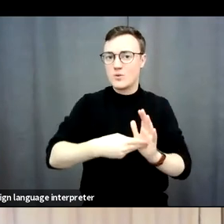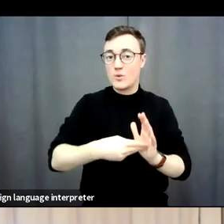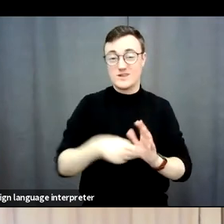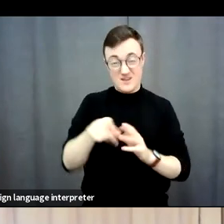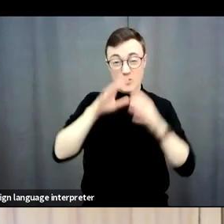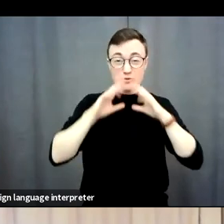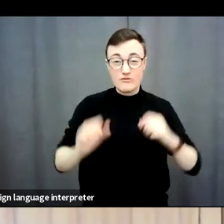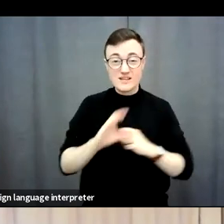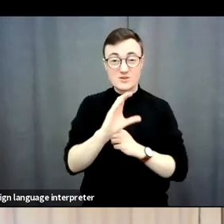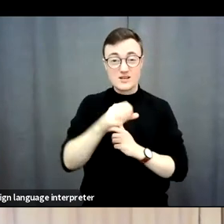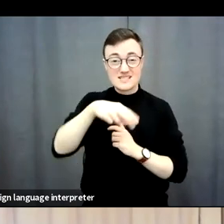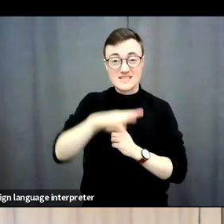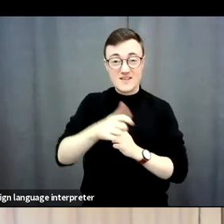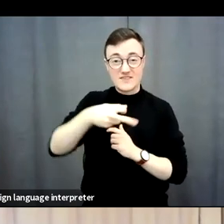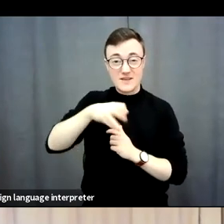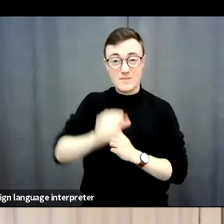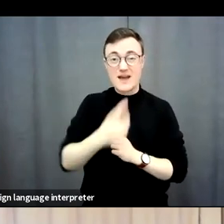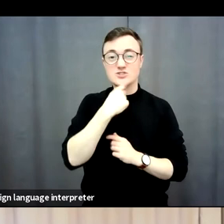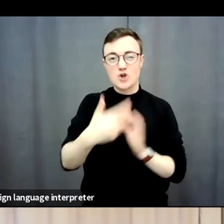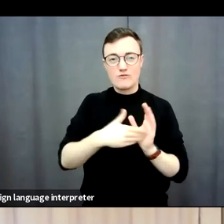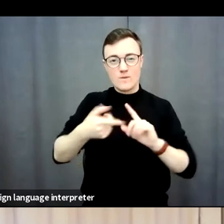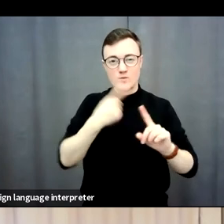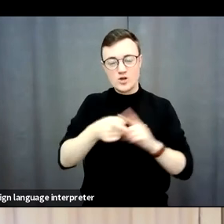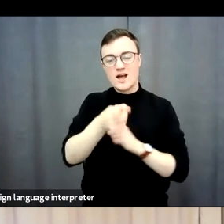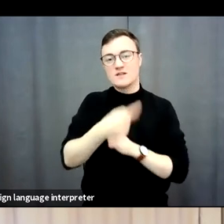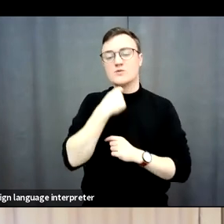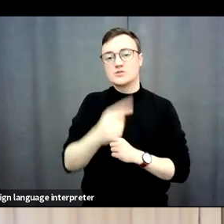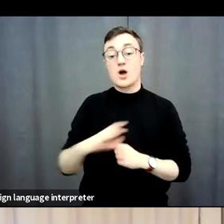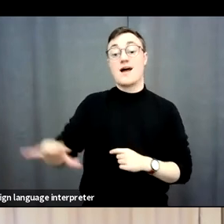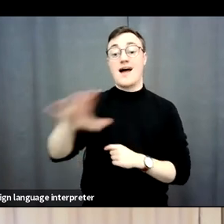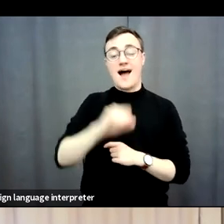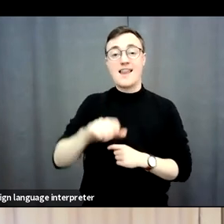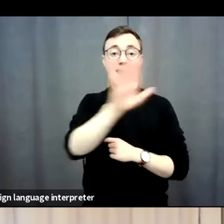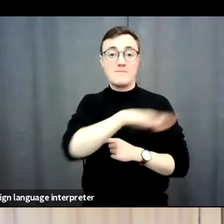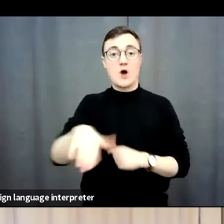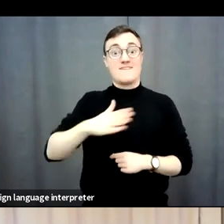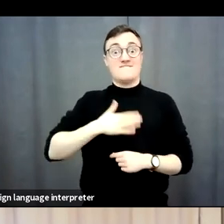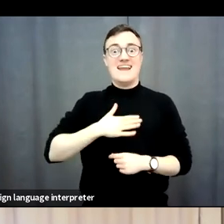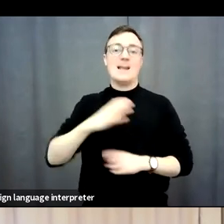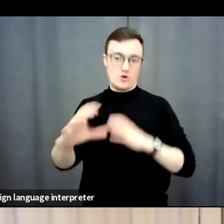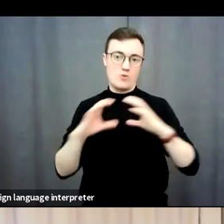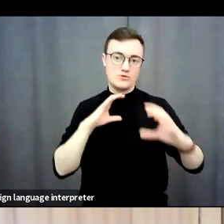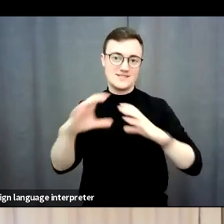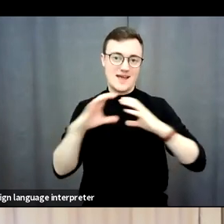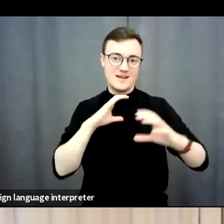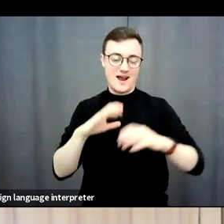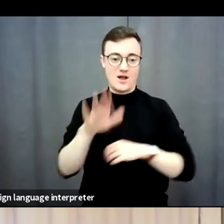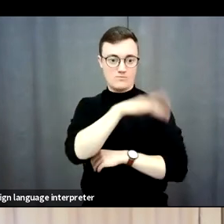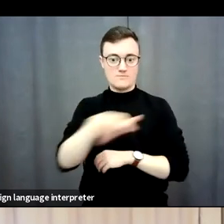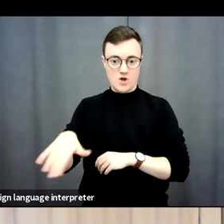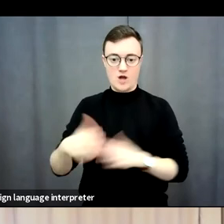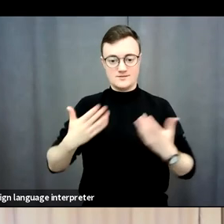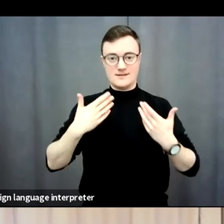Sandberg emphasized in the beginning, that all children want to communicate, they are social